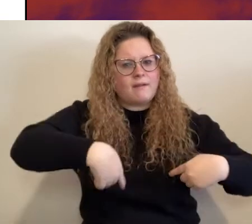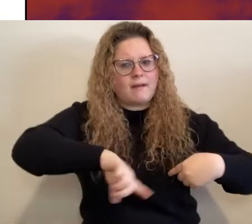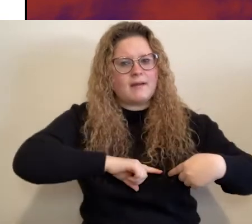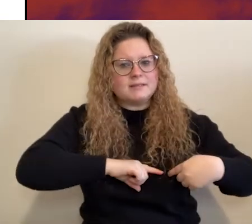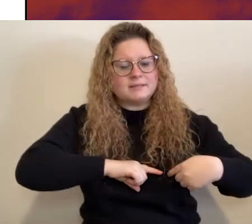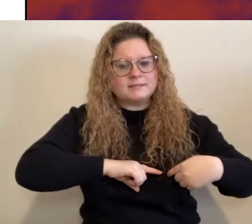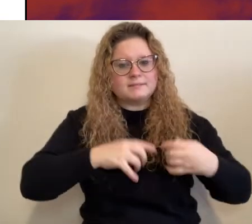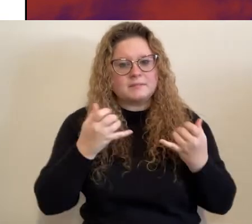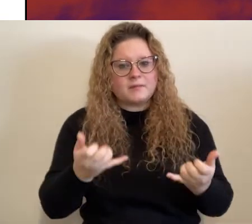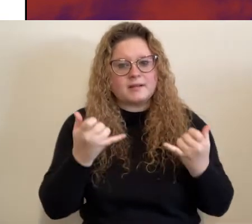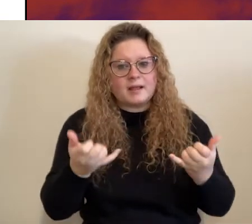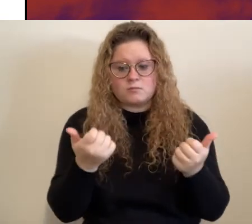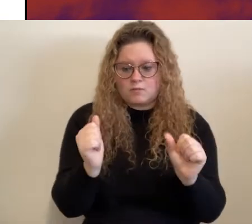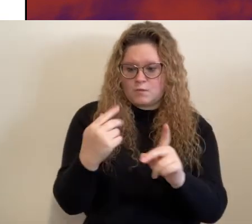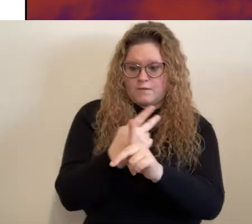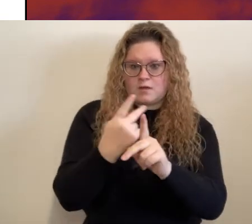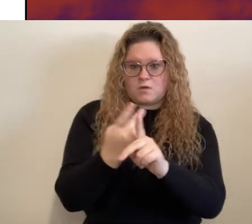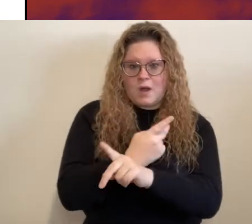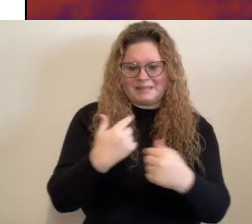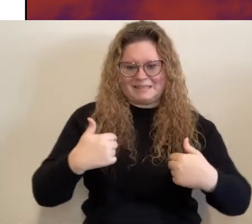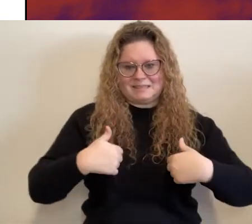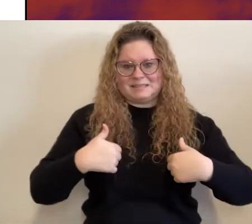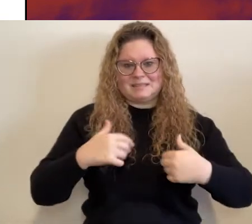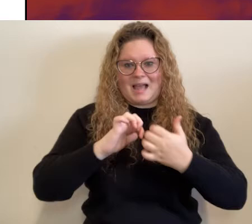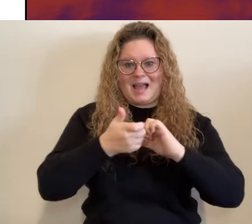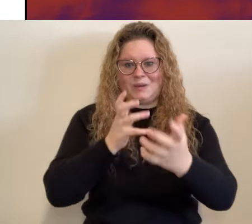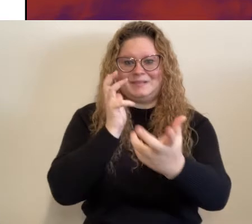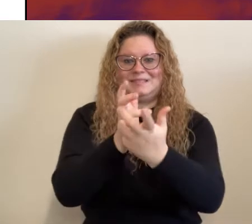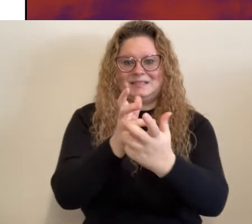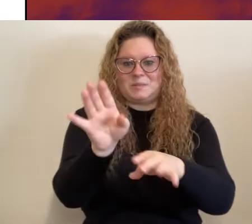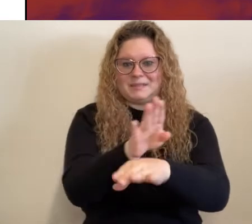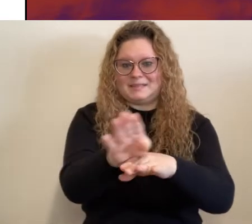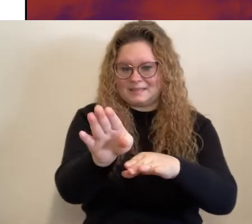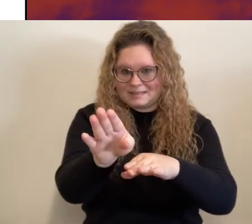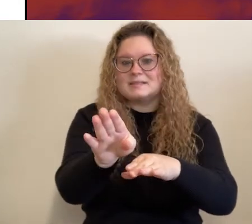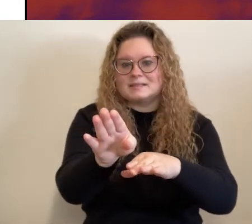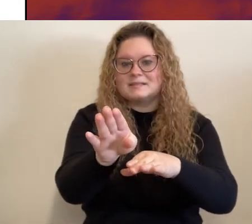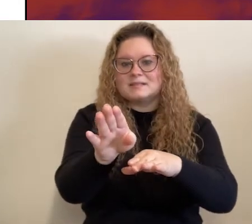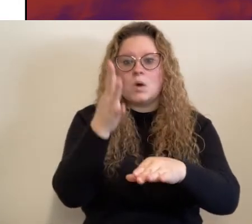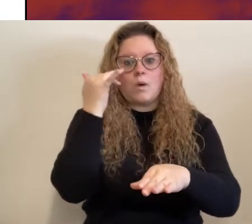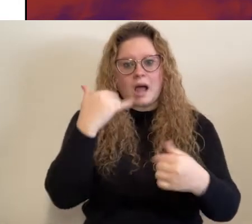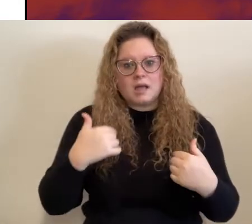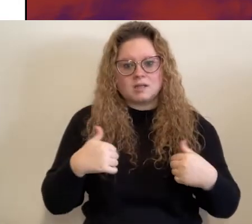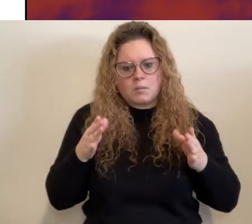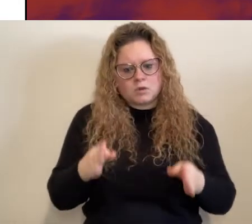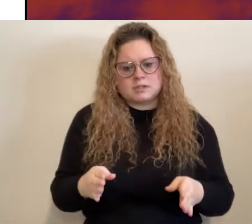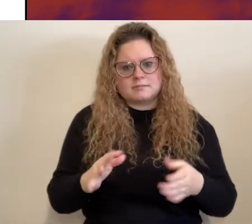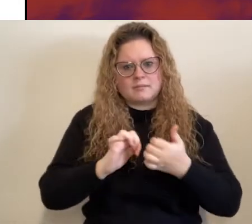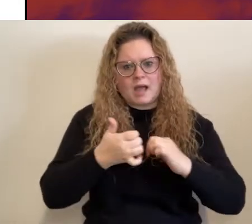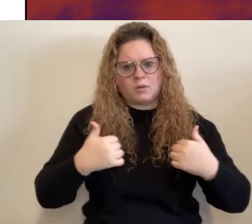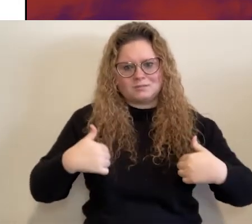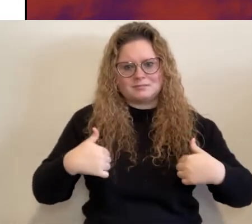to figure out all the pieces of us and how do they actually fit in a business space, because we're moving out of this idea